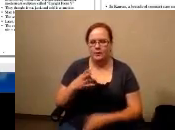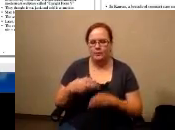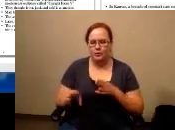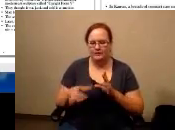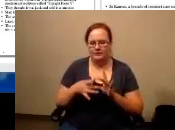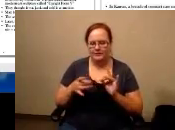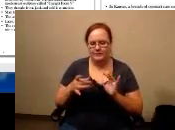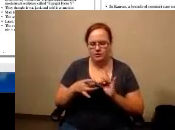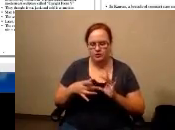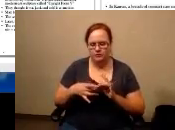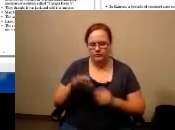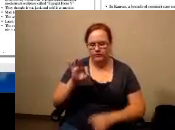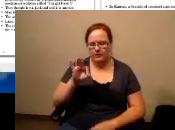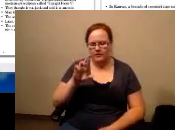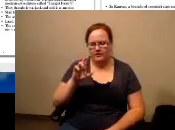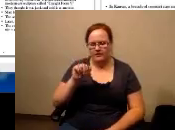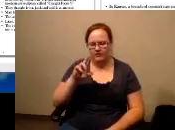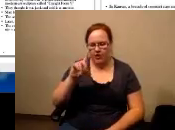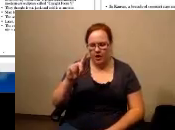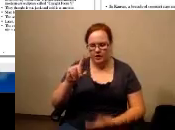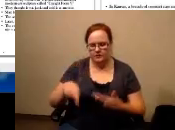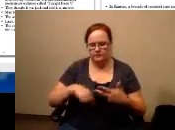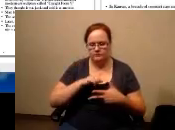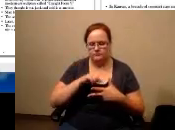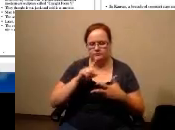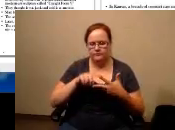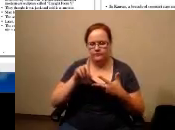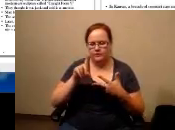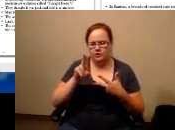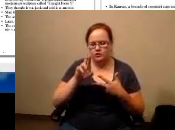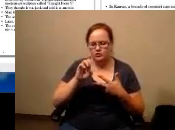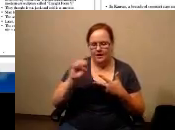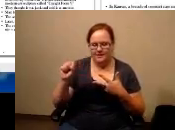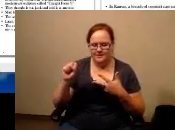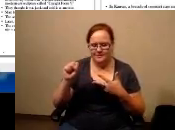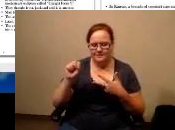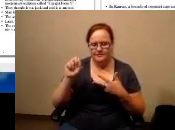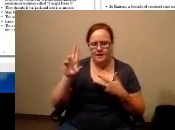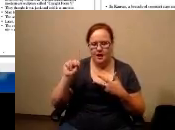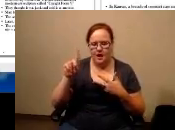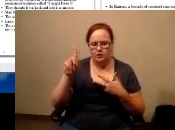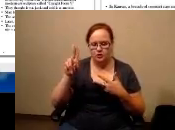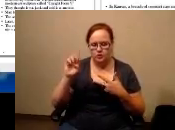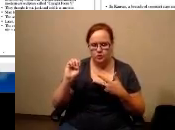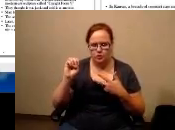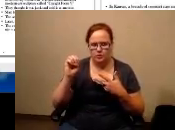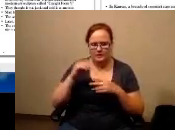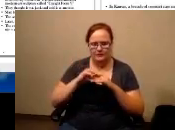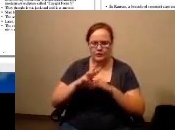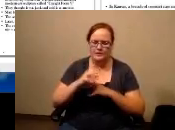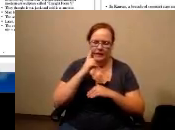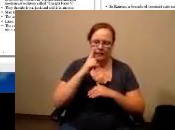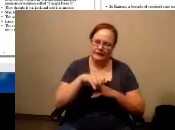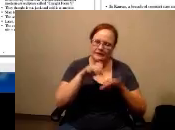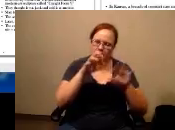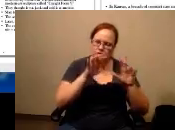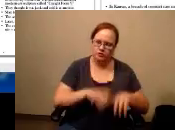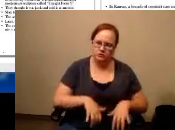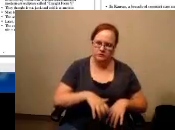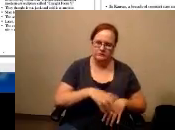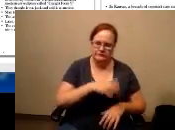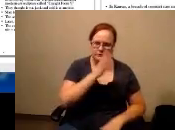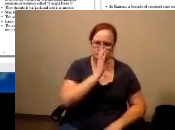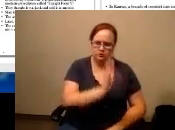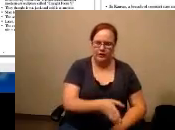fraud and duress and undue influence. These are explained more in the notes. I think they're pretty straightforward in the